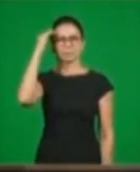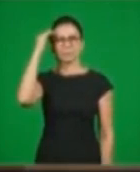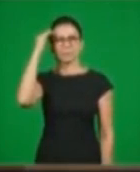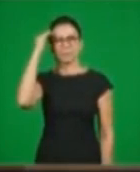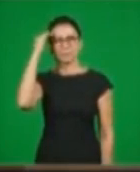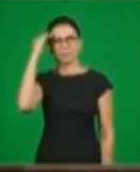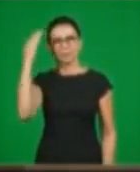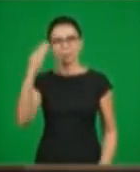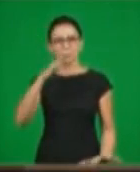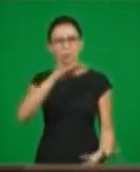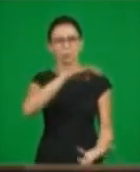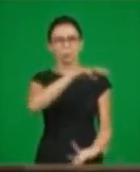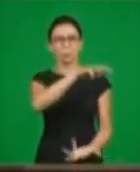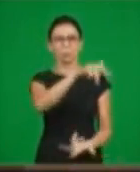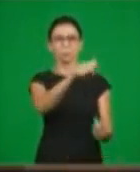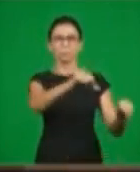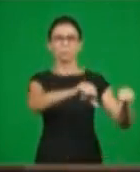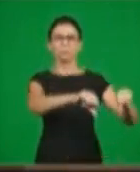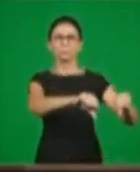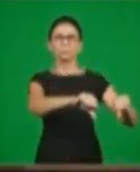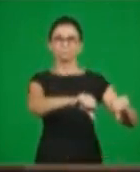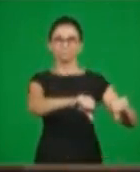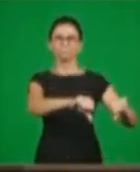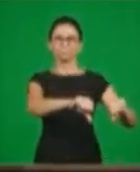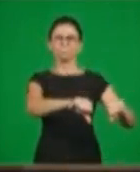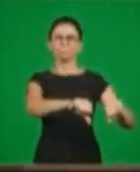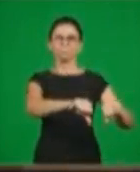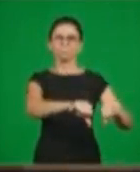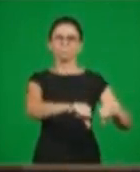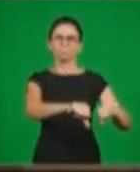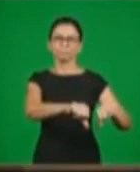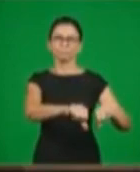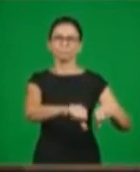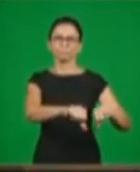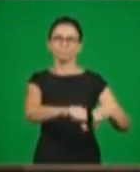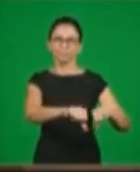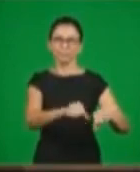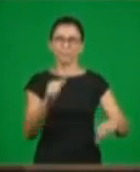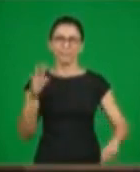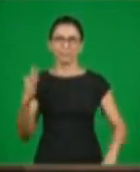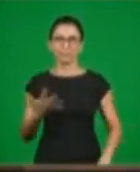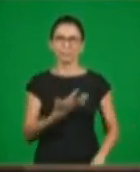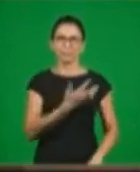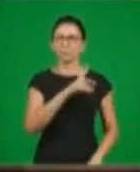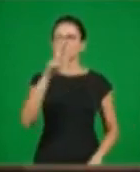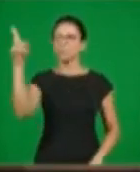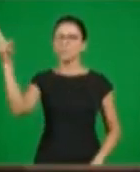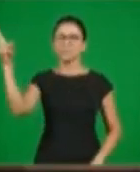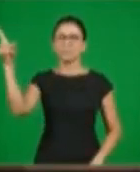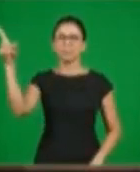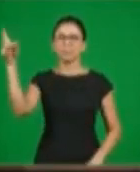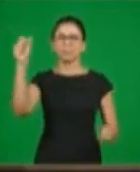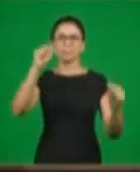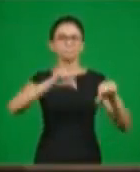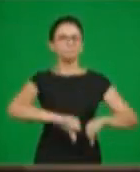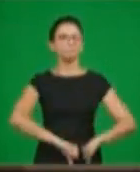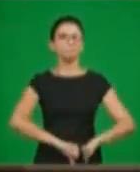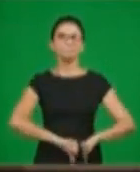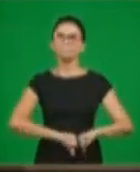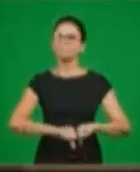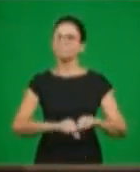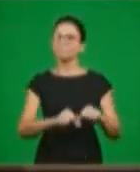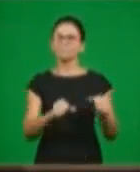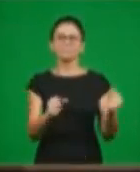you were in the world, that the walls were set on fire, that the city, the adoration, was